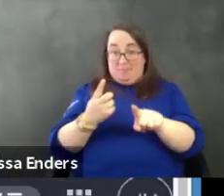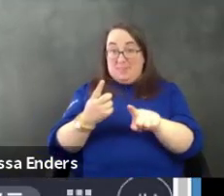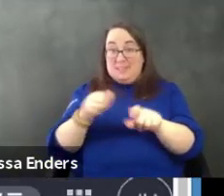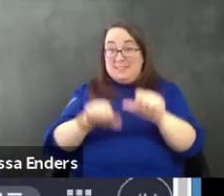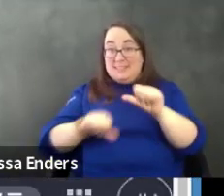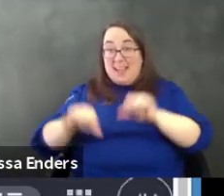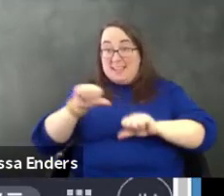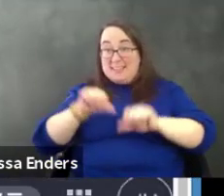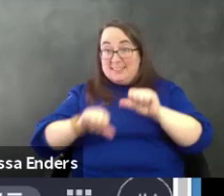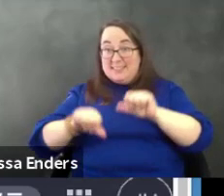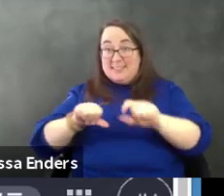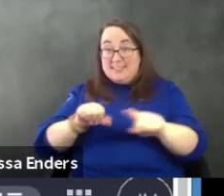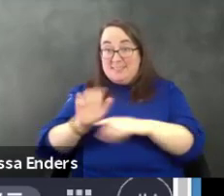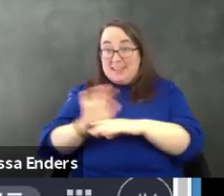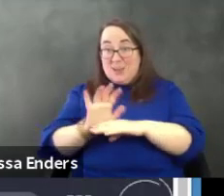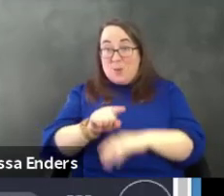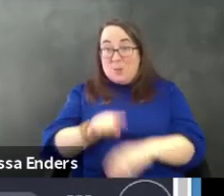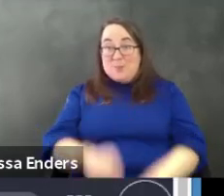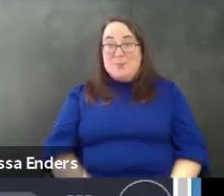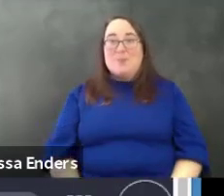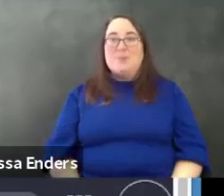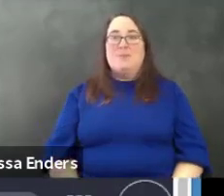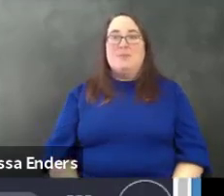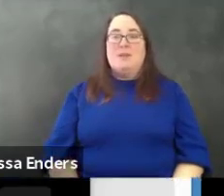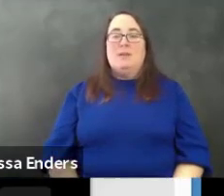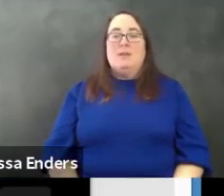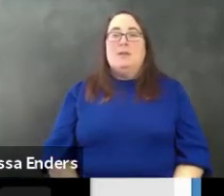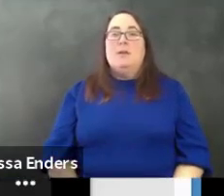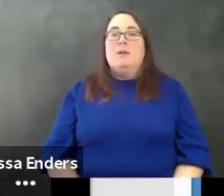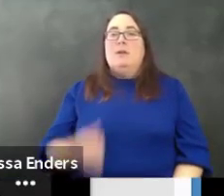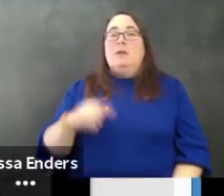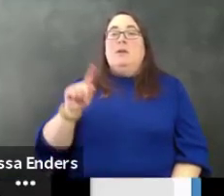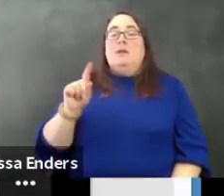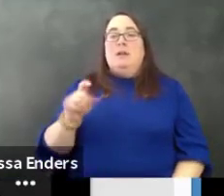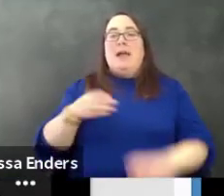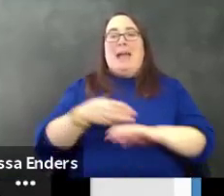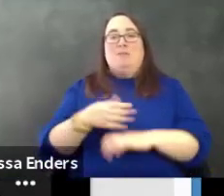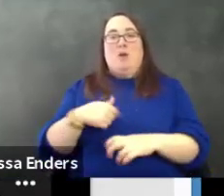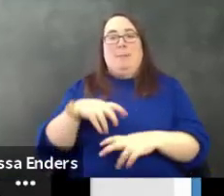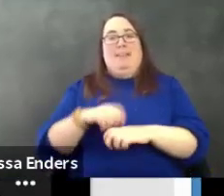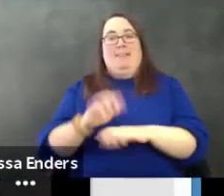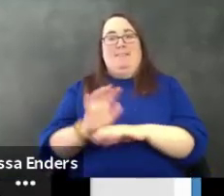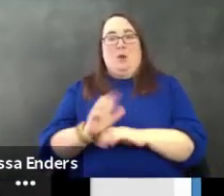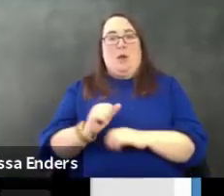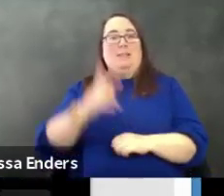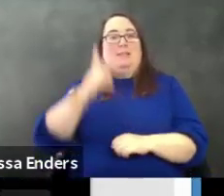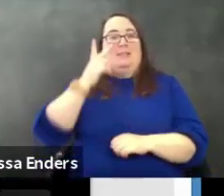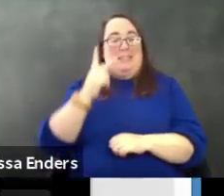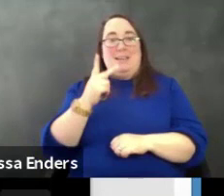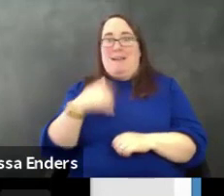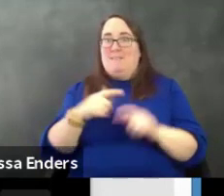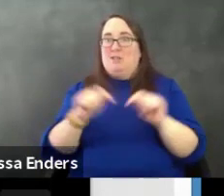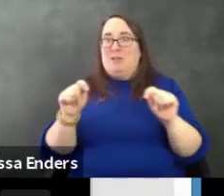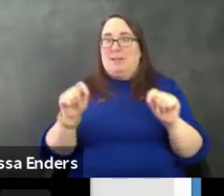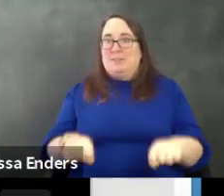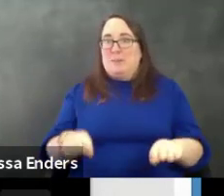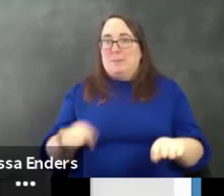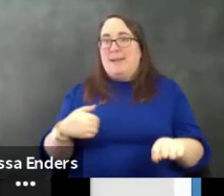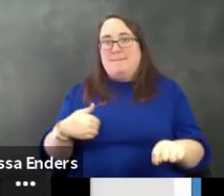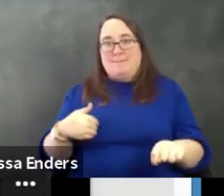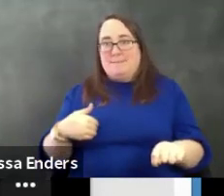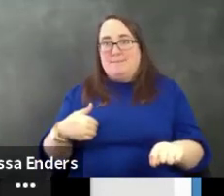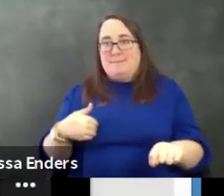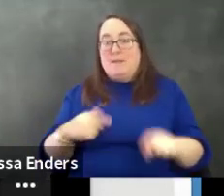video here, I'm going to click on that. And once I'm in the video, I can see that there's a transcript, which is great